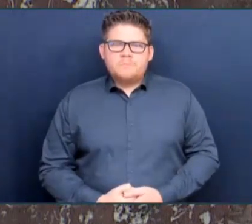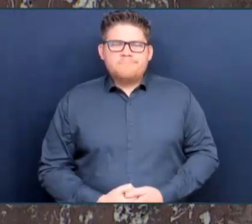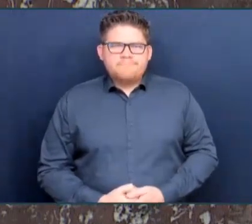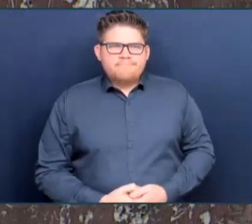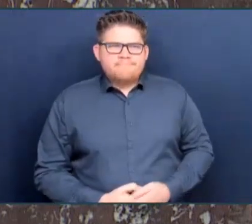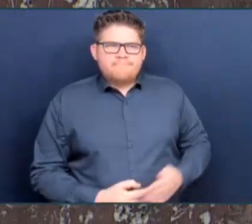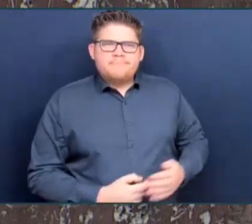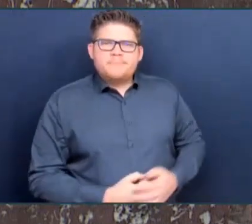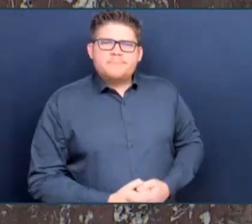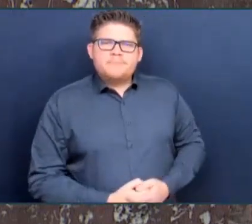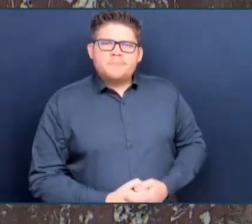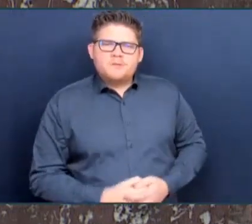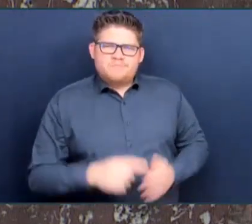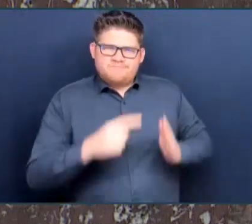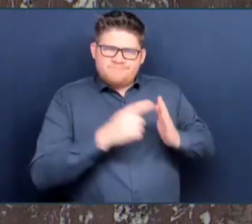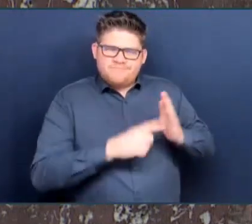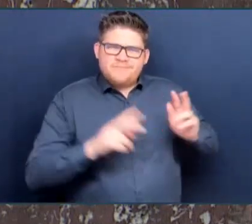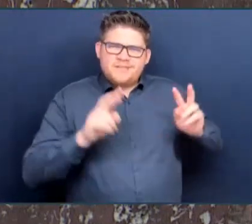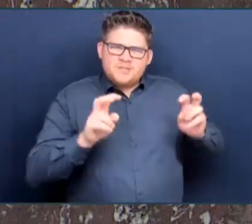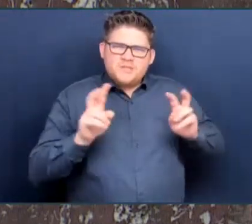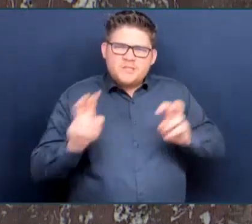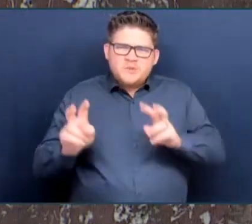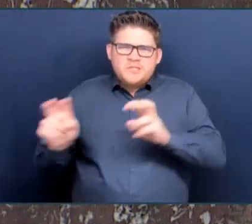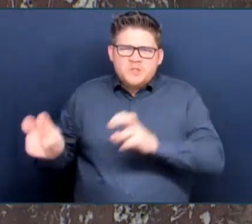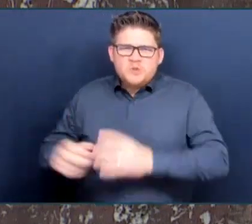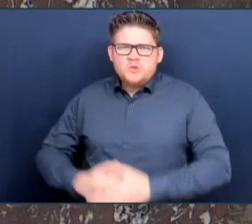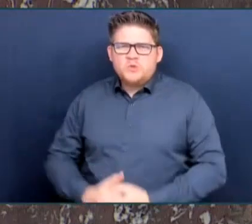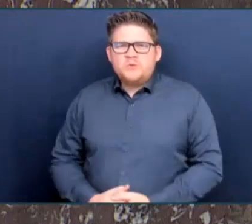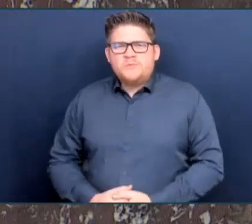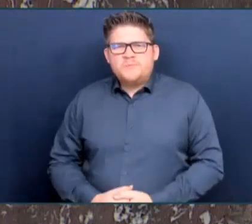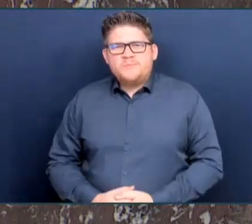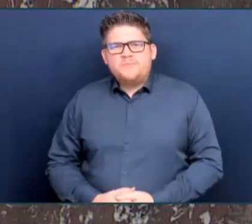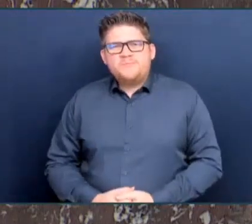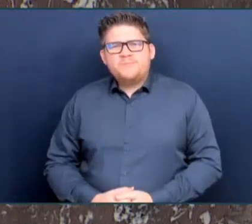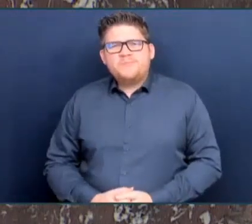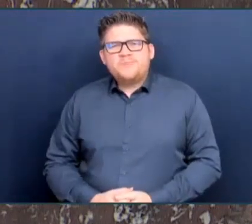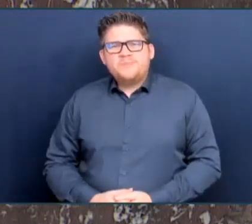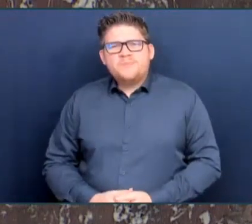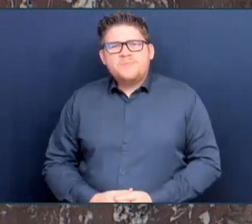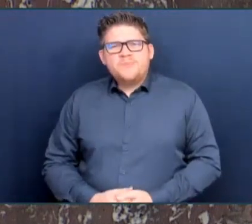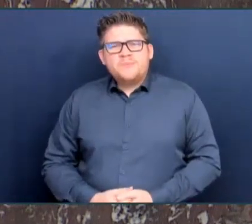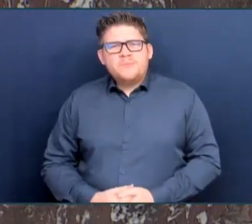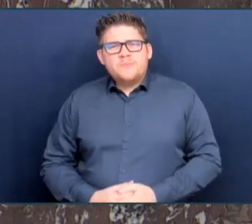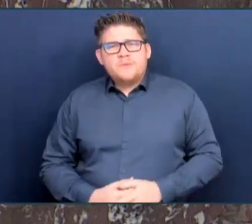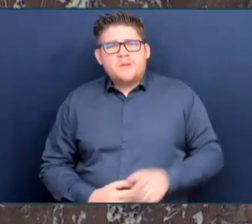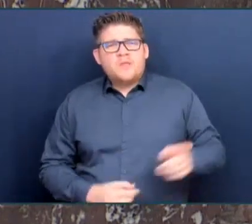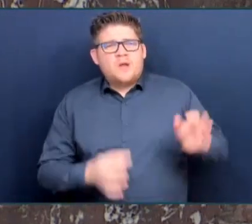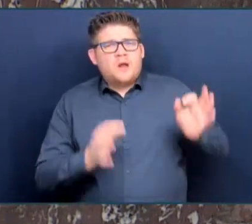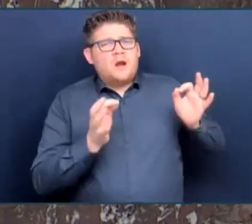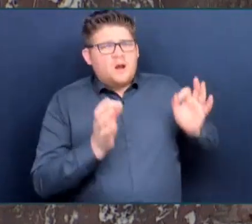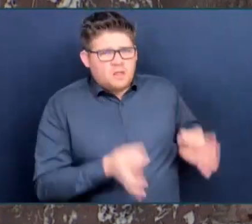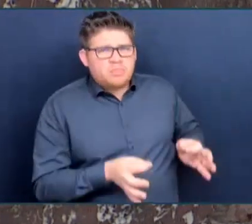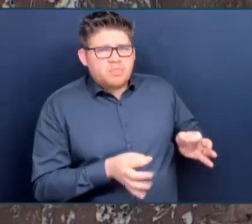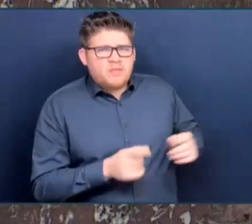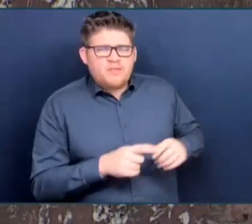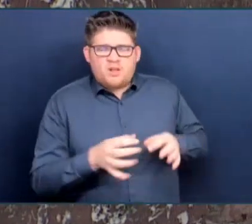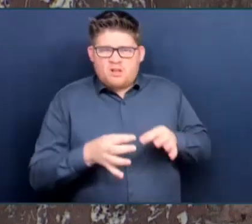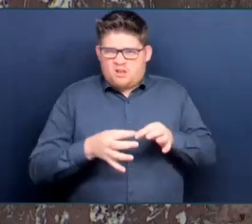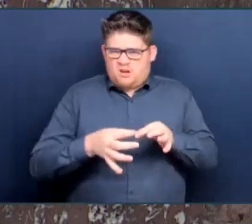they're announced to take place years from now and are affecting people who already become the victim of